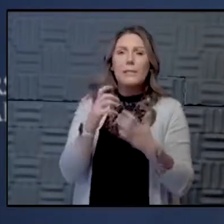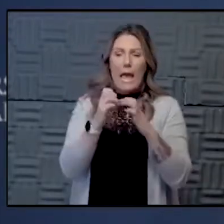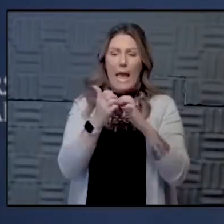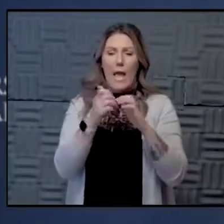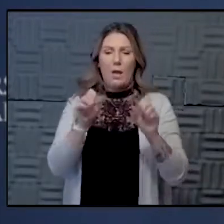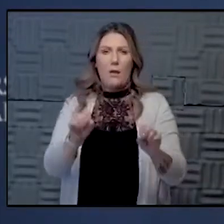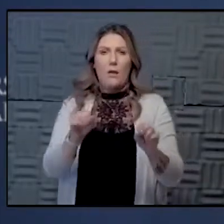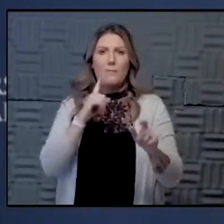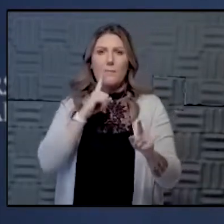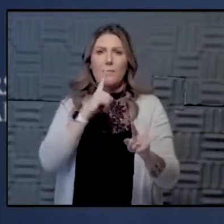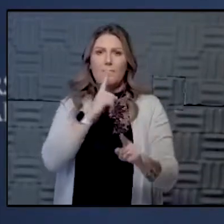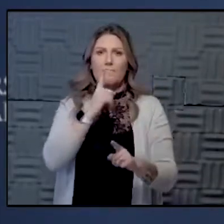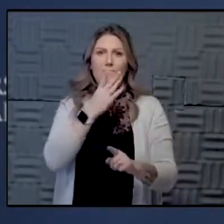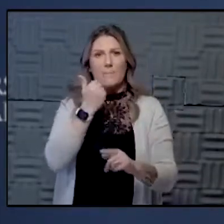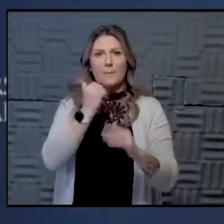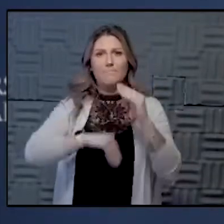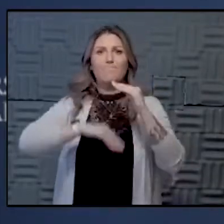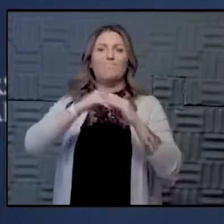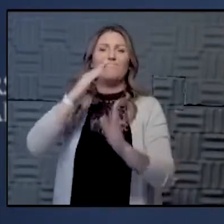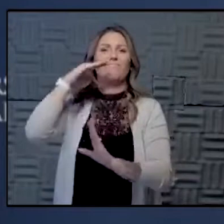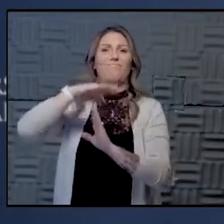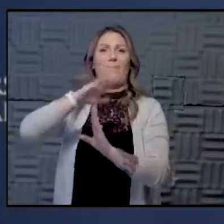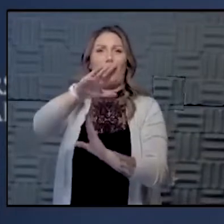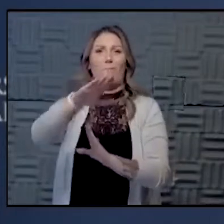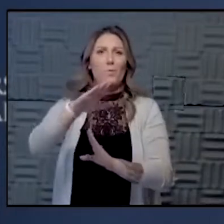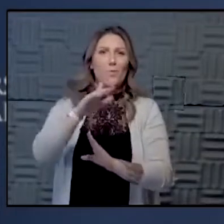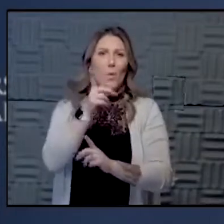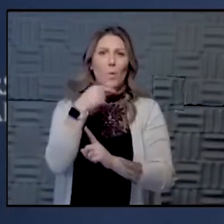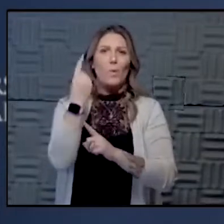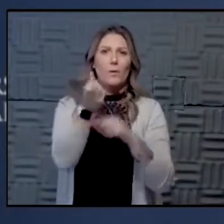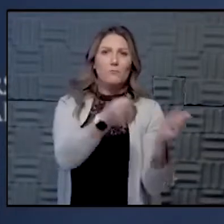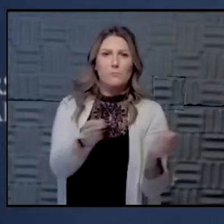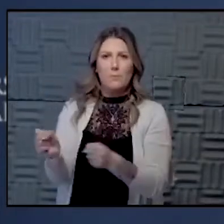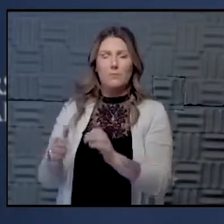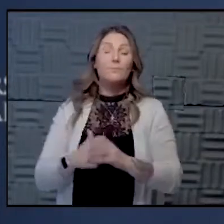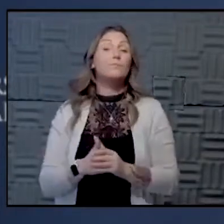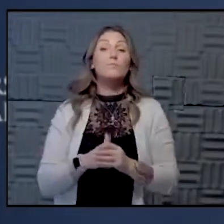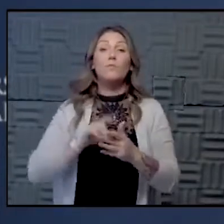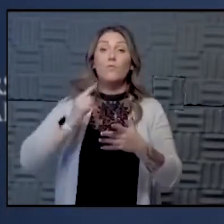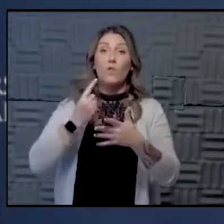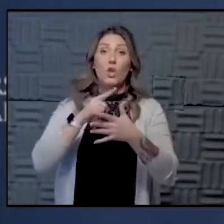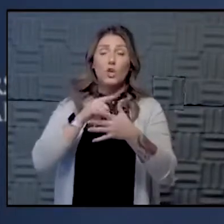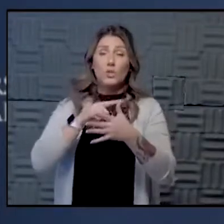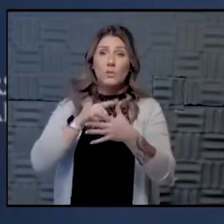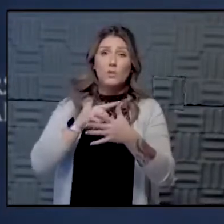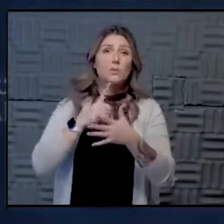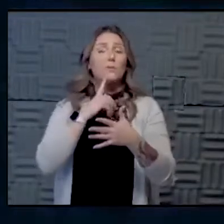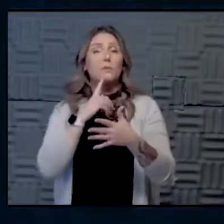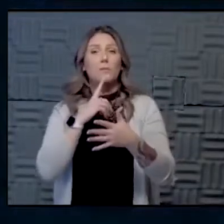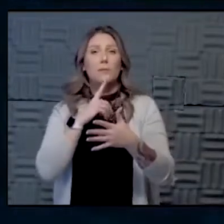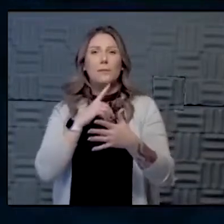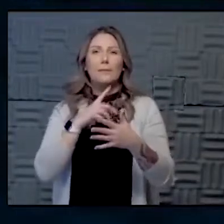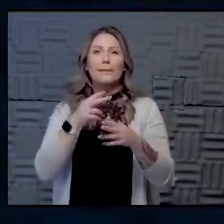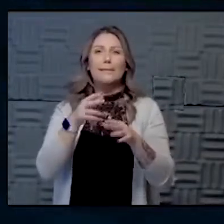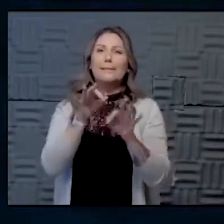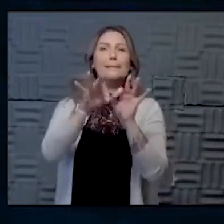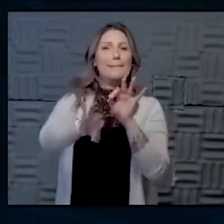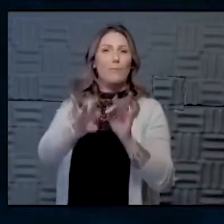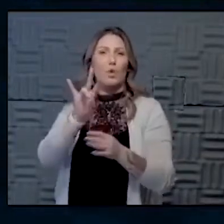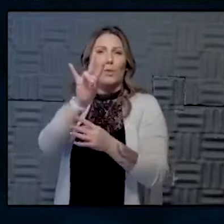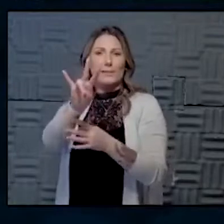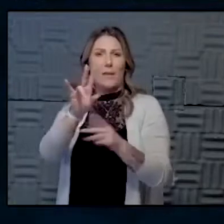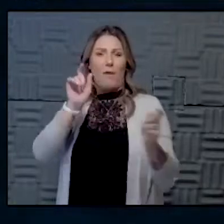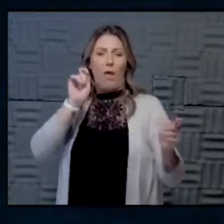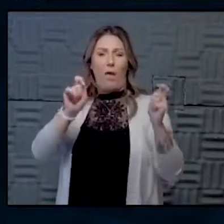can optimize your risk stratification. So the first one, we refer to the simple 7 as far as what's modifiable